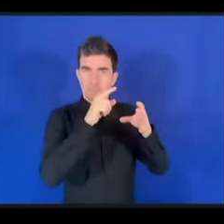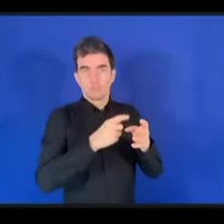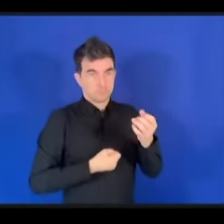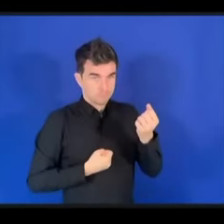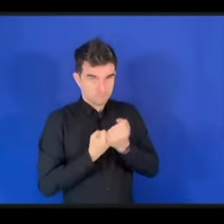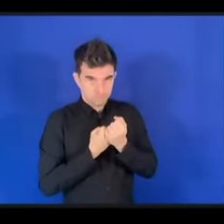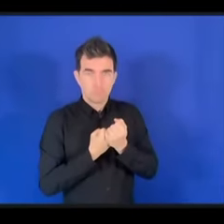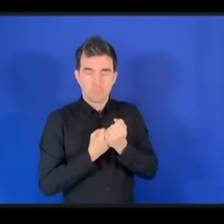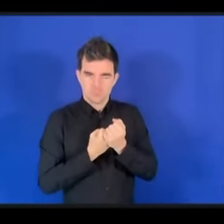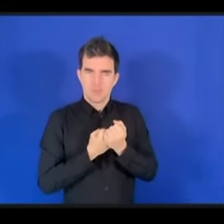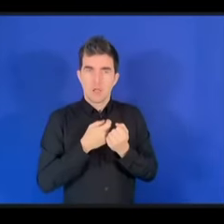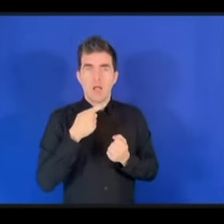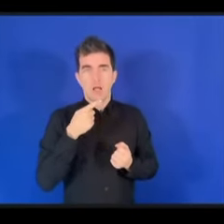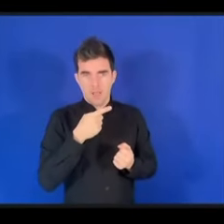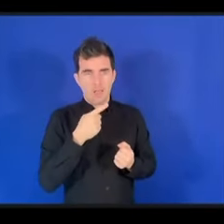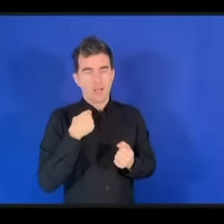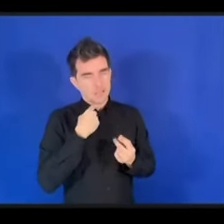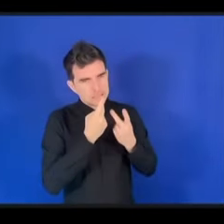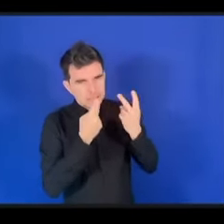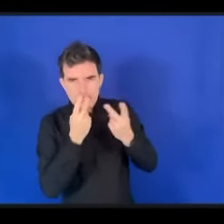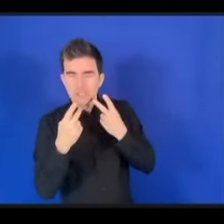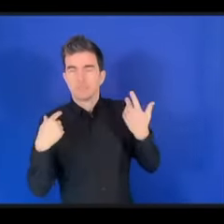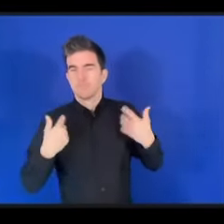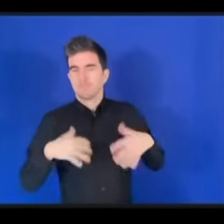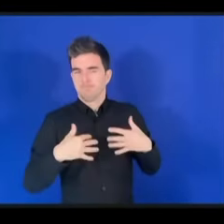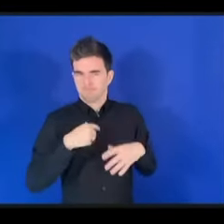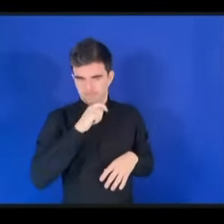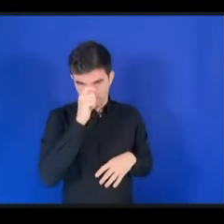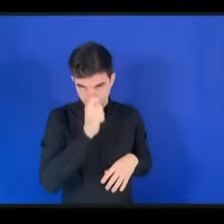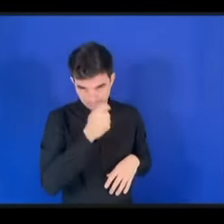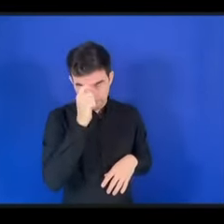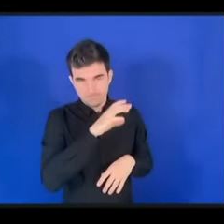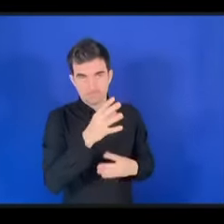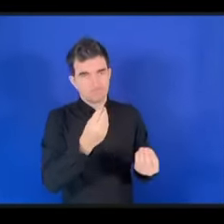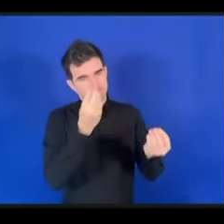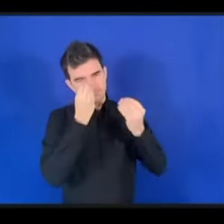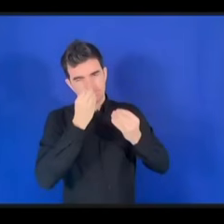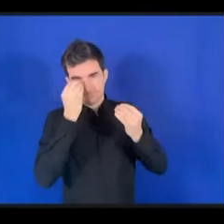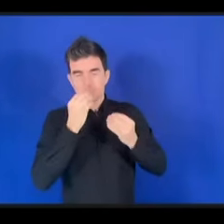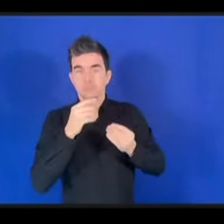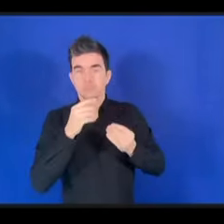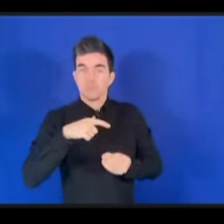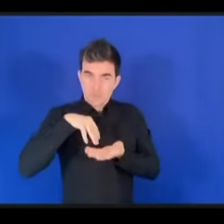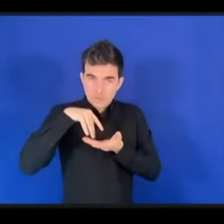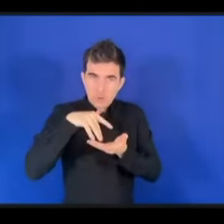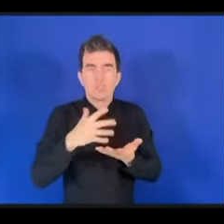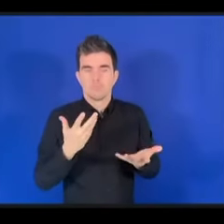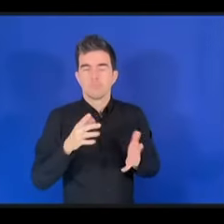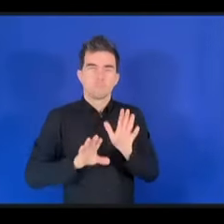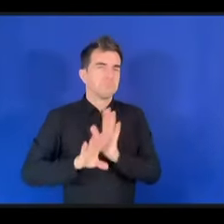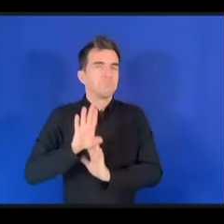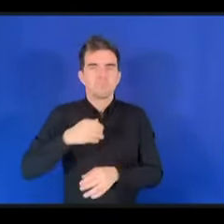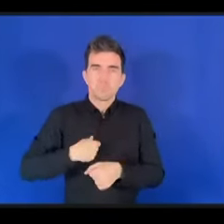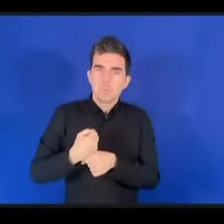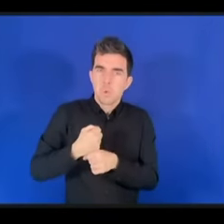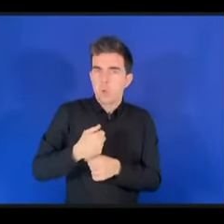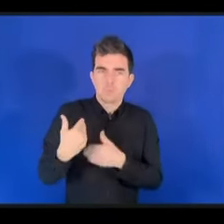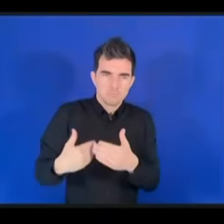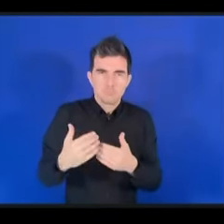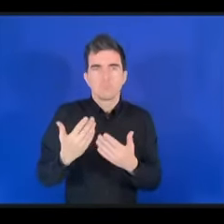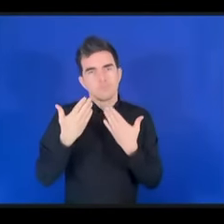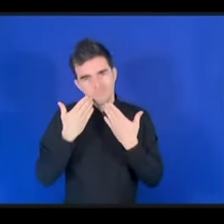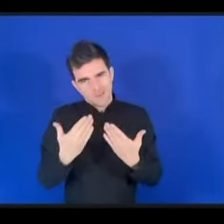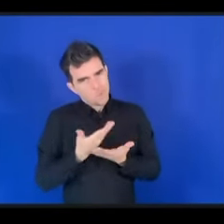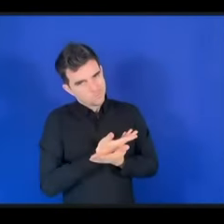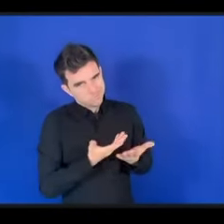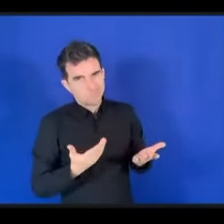has helped me in my professional capacity and development to this day. Thank you also to the leadership panel for this opportunity to address